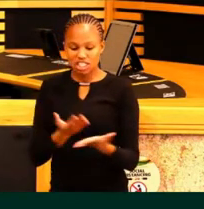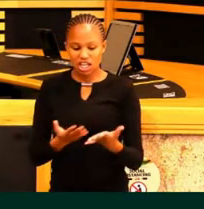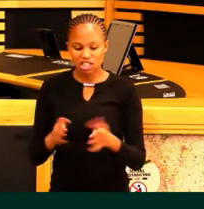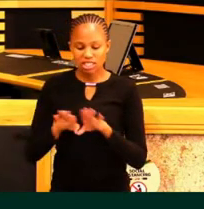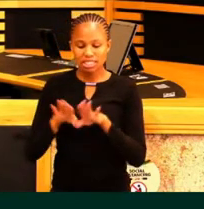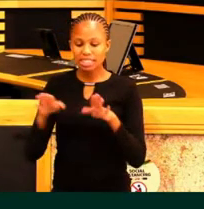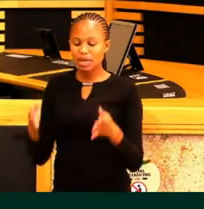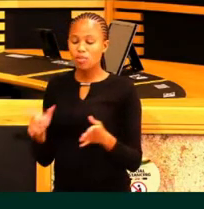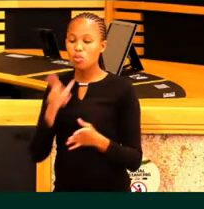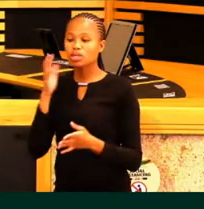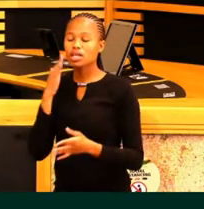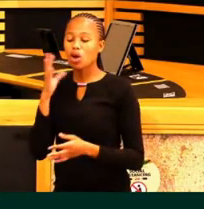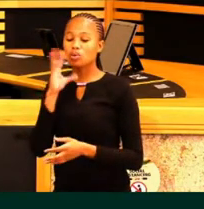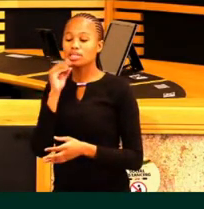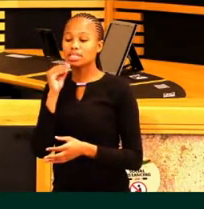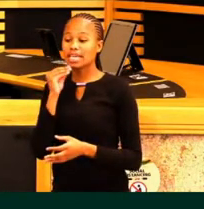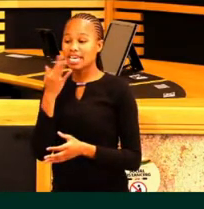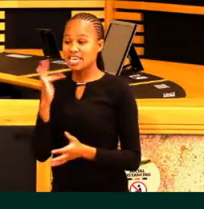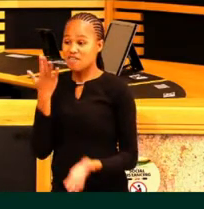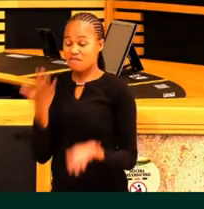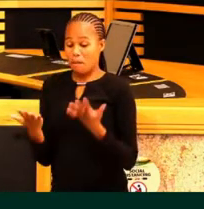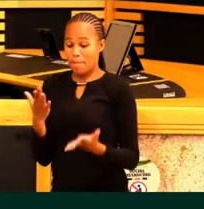tablet delicious